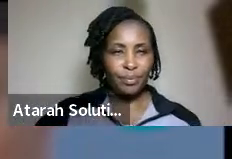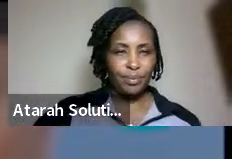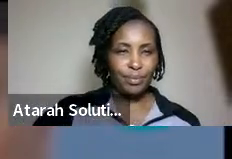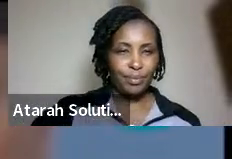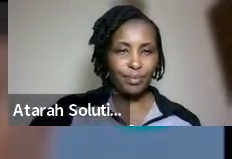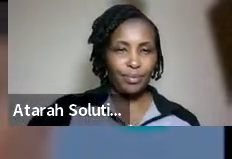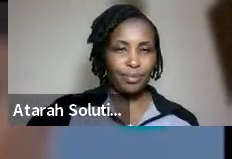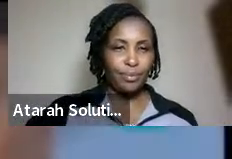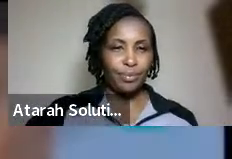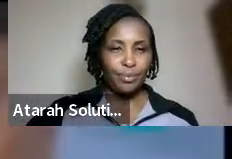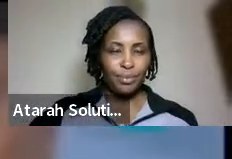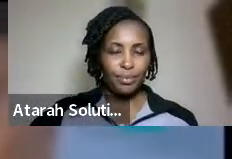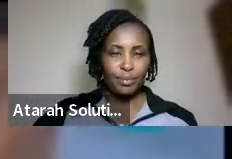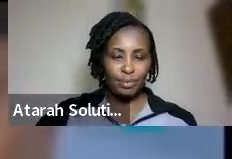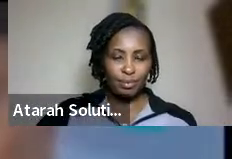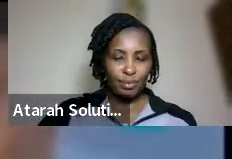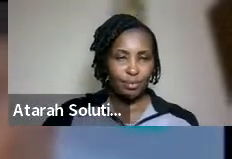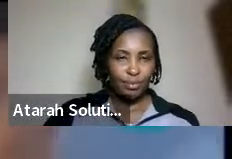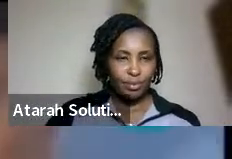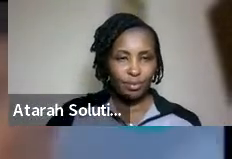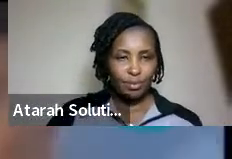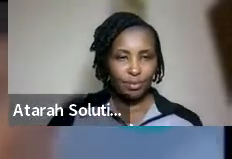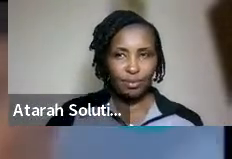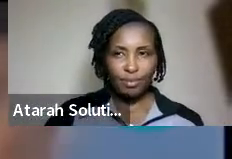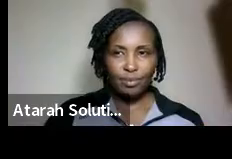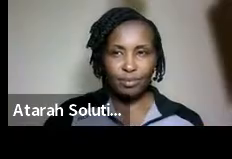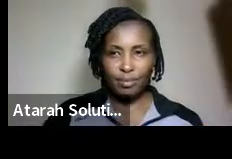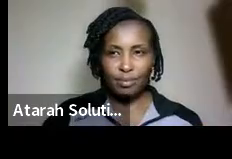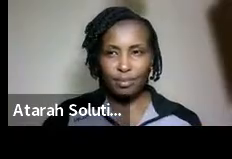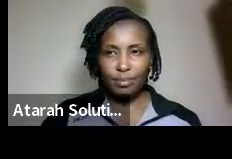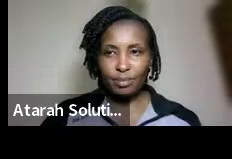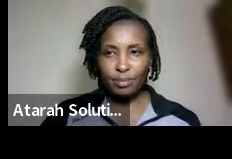seeds of good ideas from ever getting started in the first place.